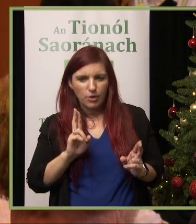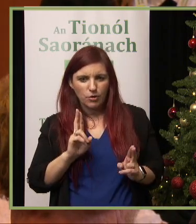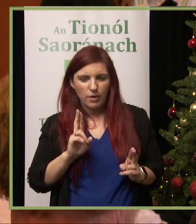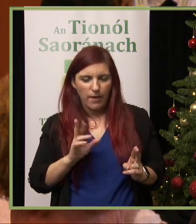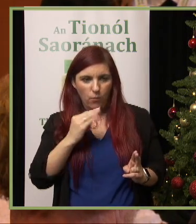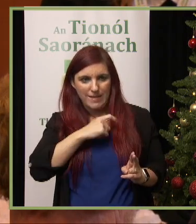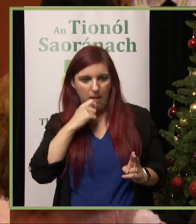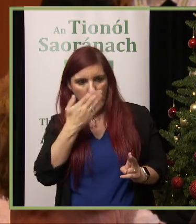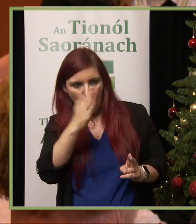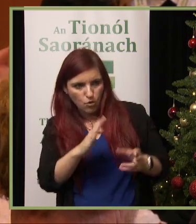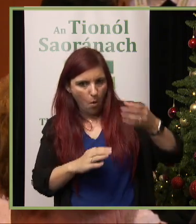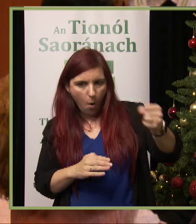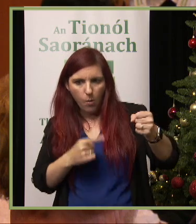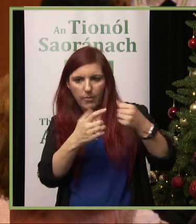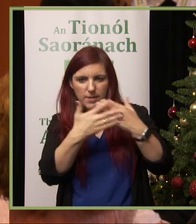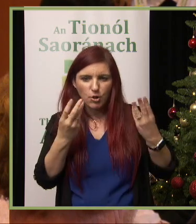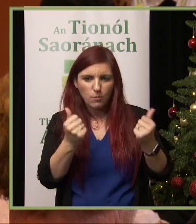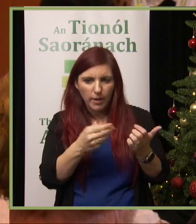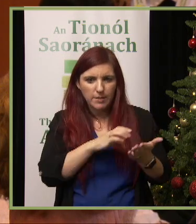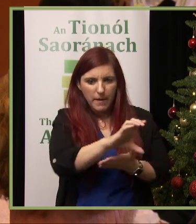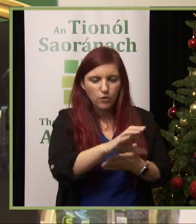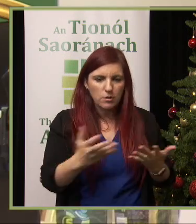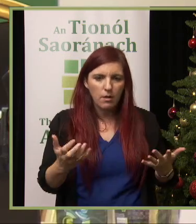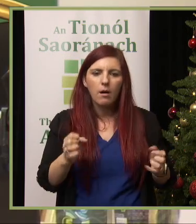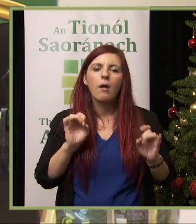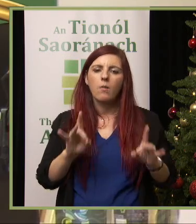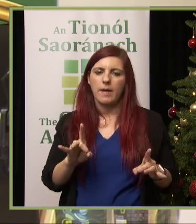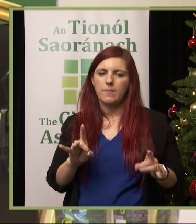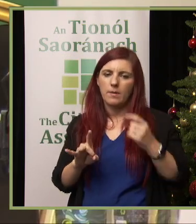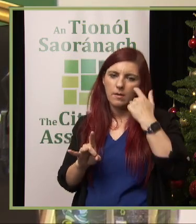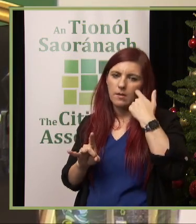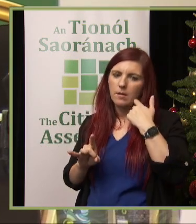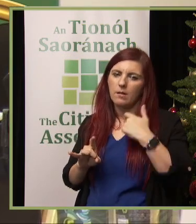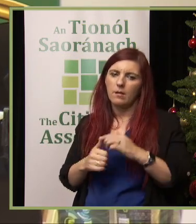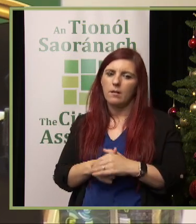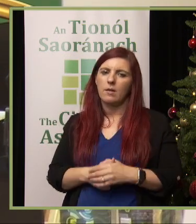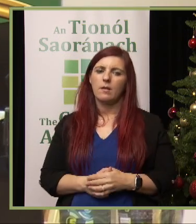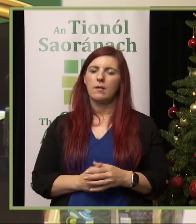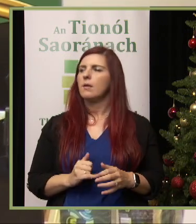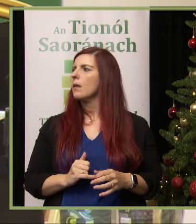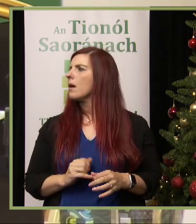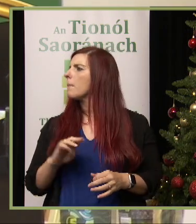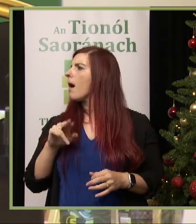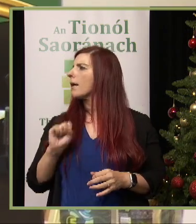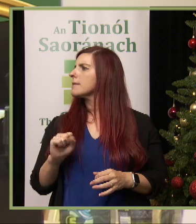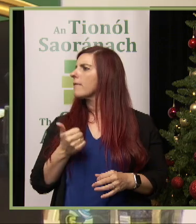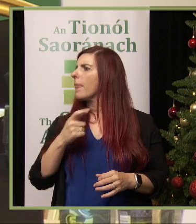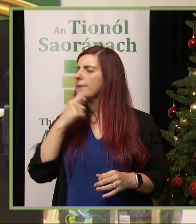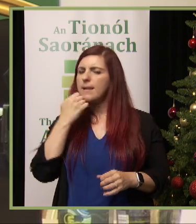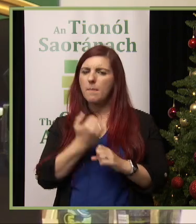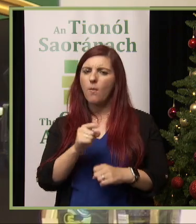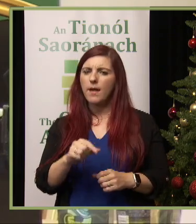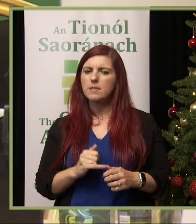this is what it should be, maybe across the board. Okay. I wonder, Marcus, would you have anything to say to